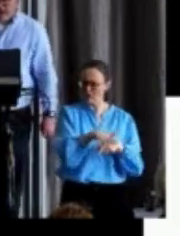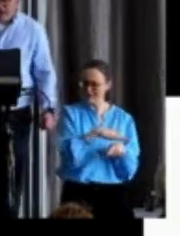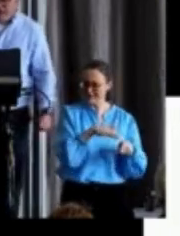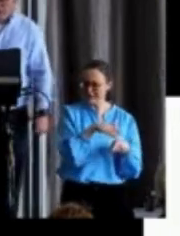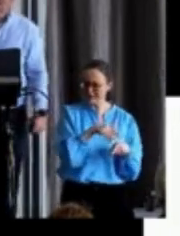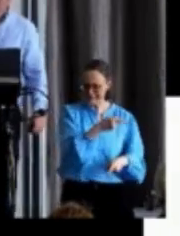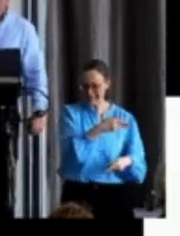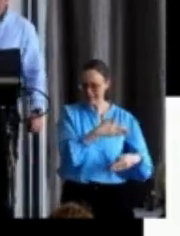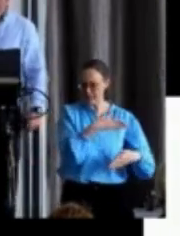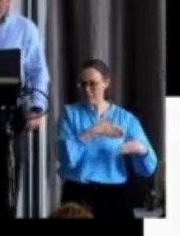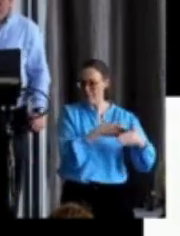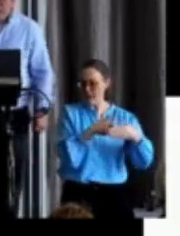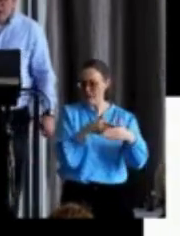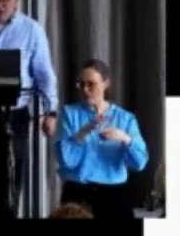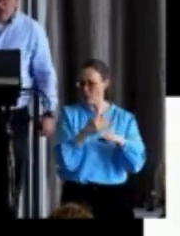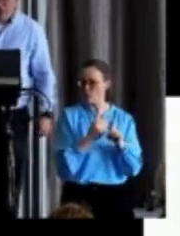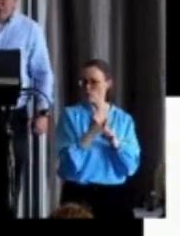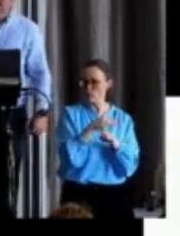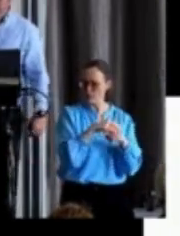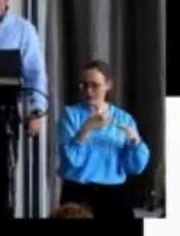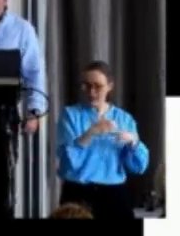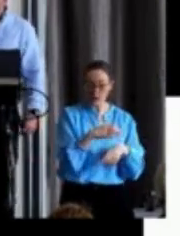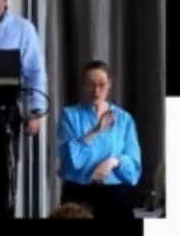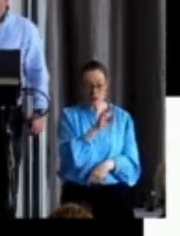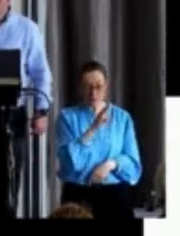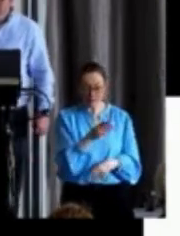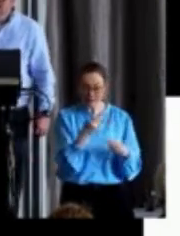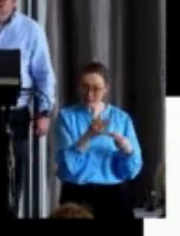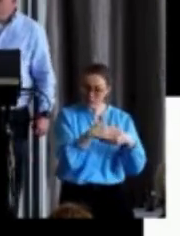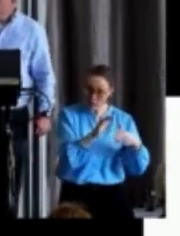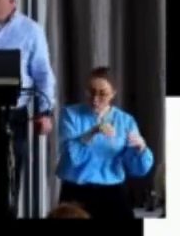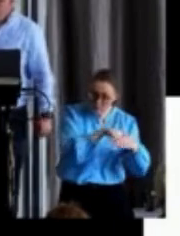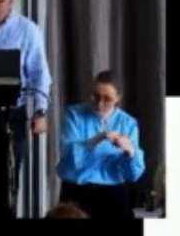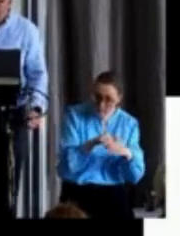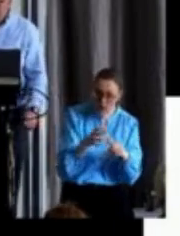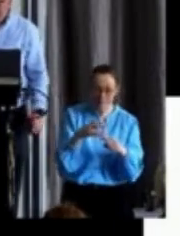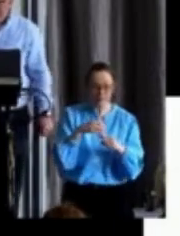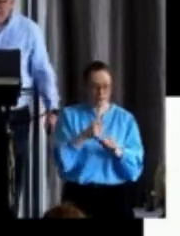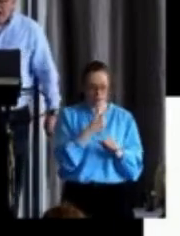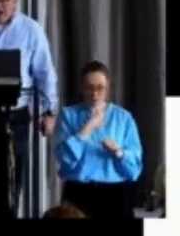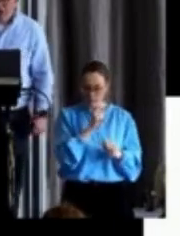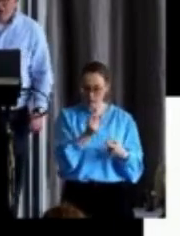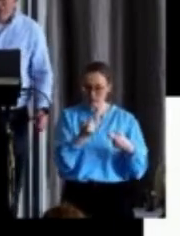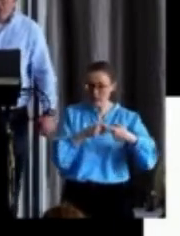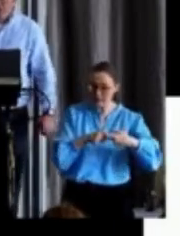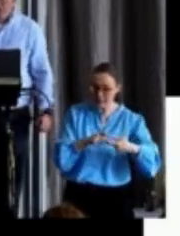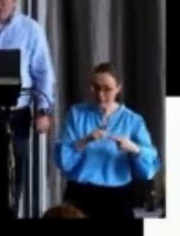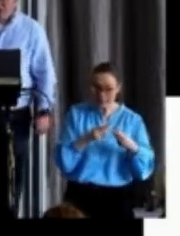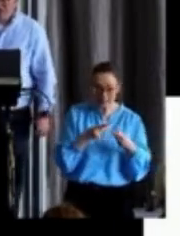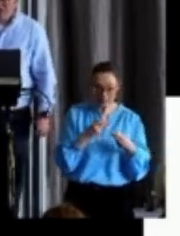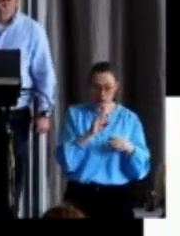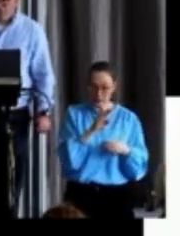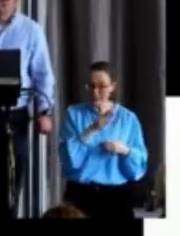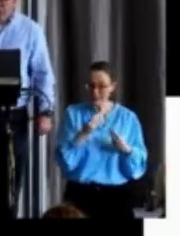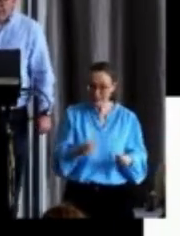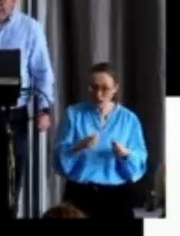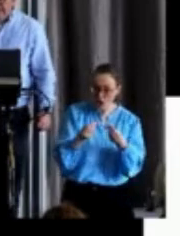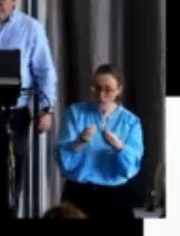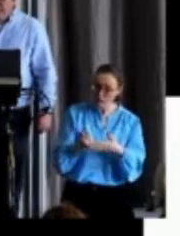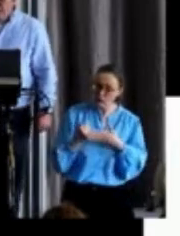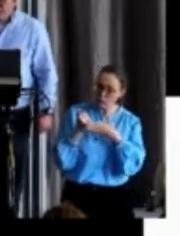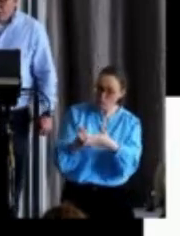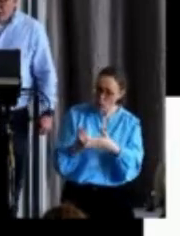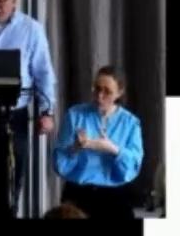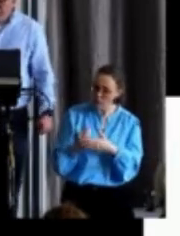as barriers to improvement in care. GPs need to be more involved, especially in the first contact, and offer reassurance and support, and